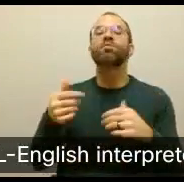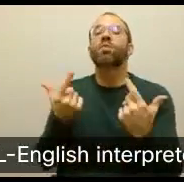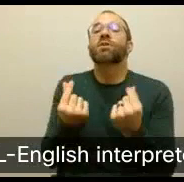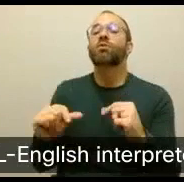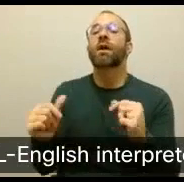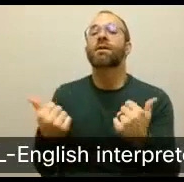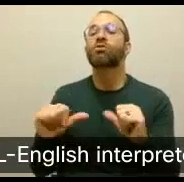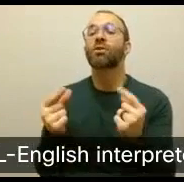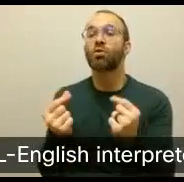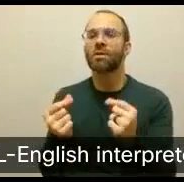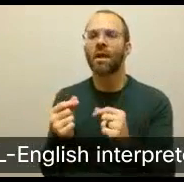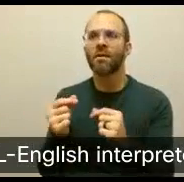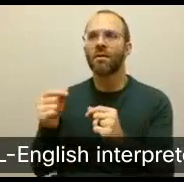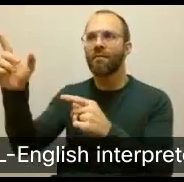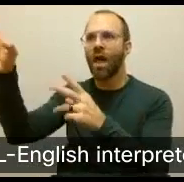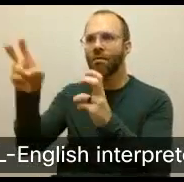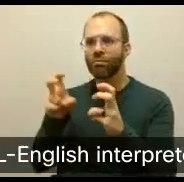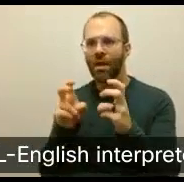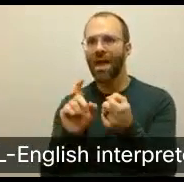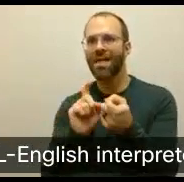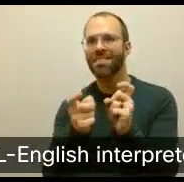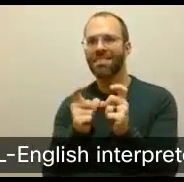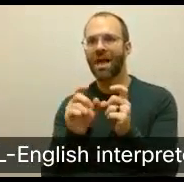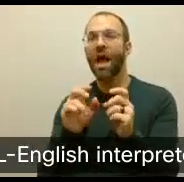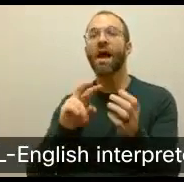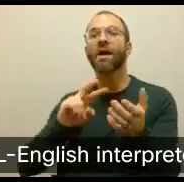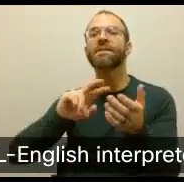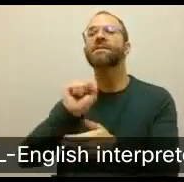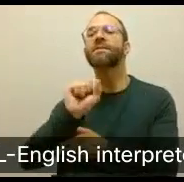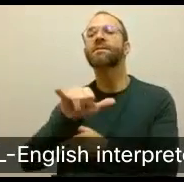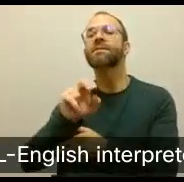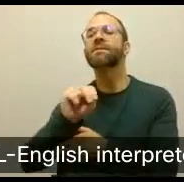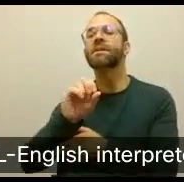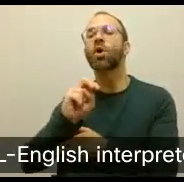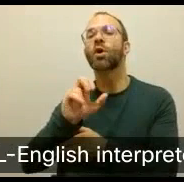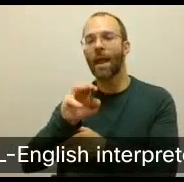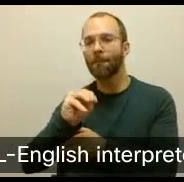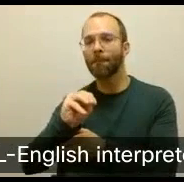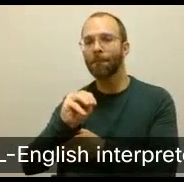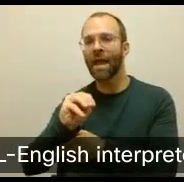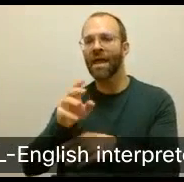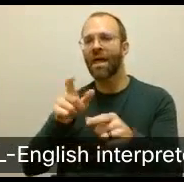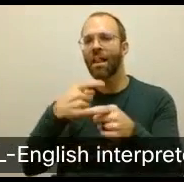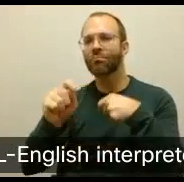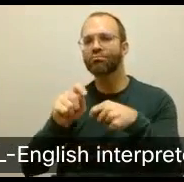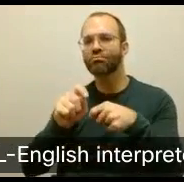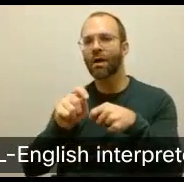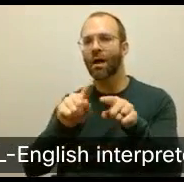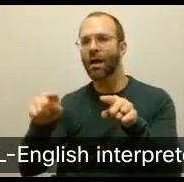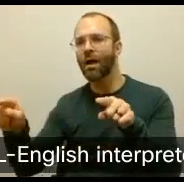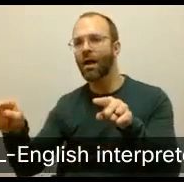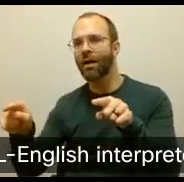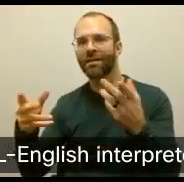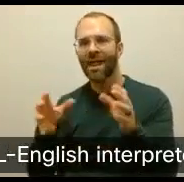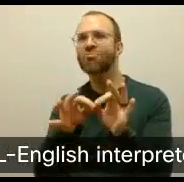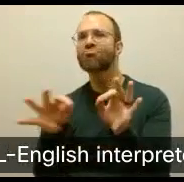with a similar meaning or synonyms. This is called synonym swapping, where you take a sentence from an original text, use that sentence